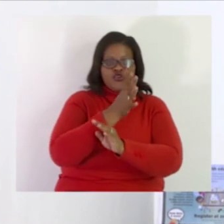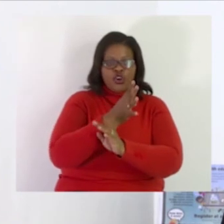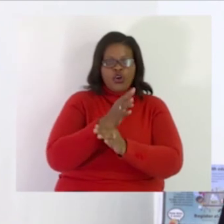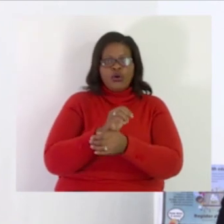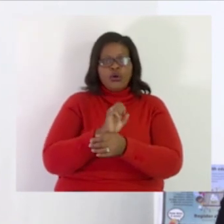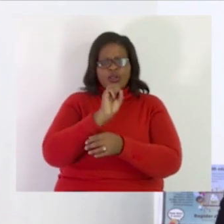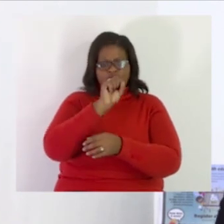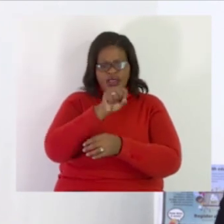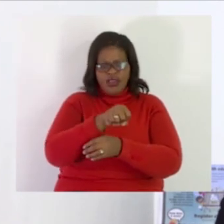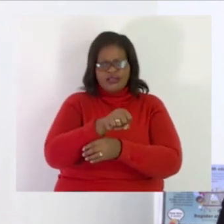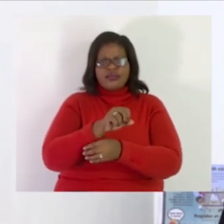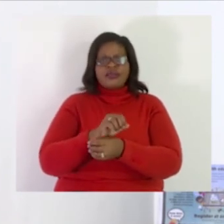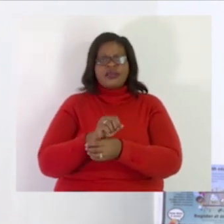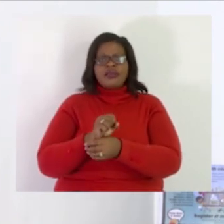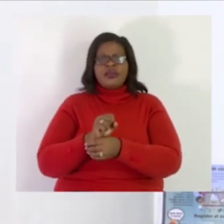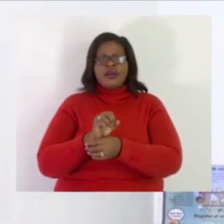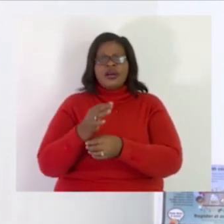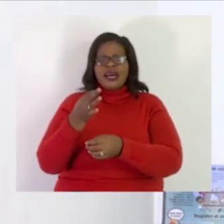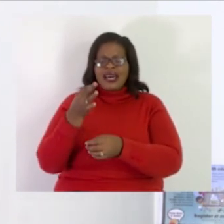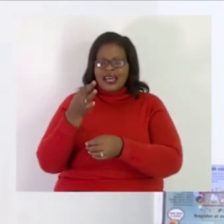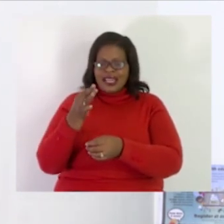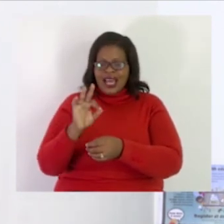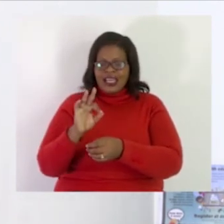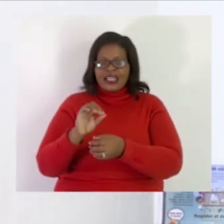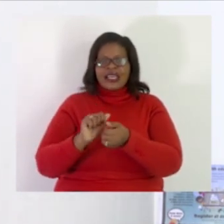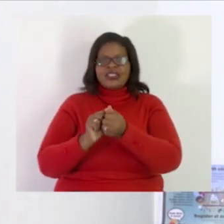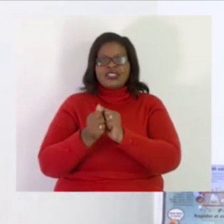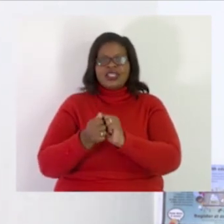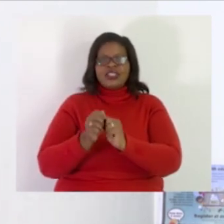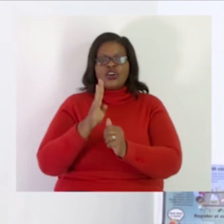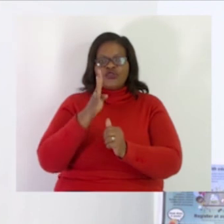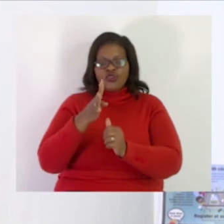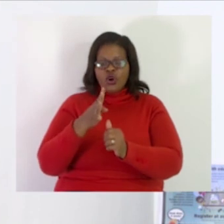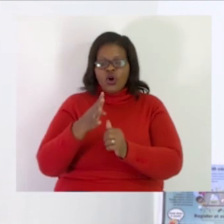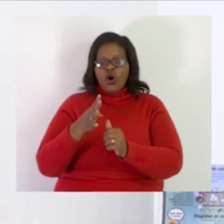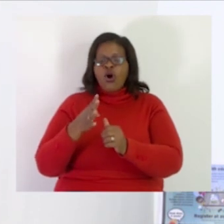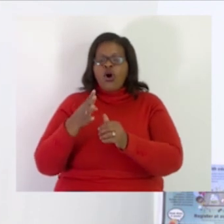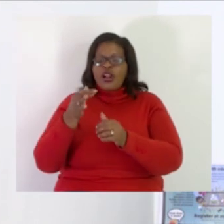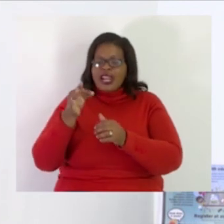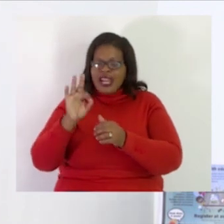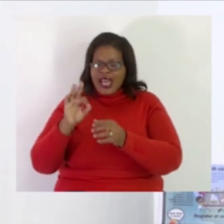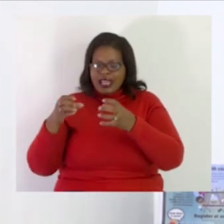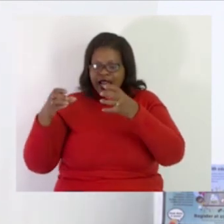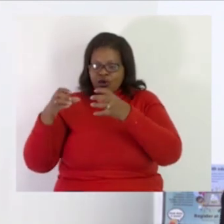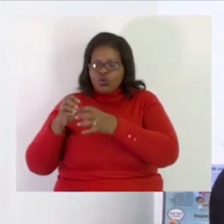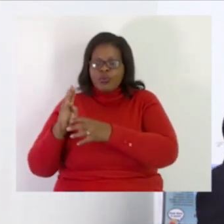Yes, 9 can change 4 because 9 is in this category.